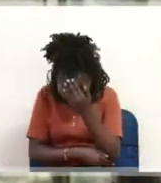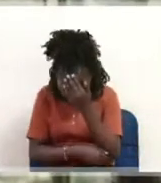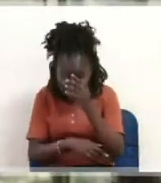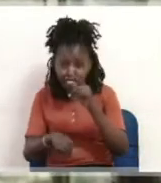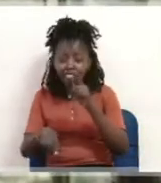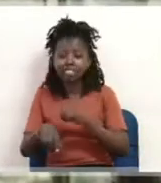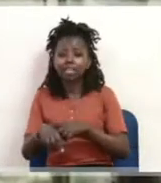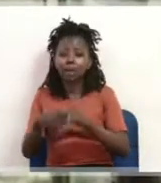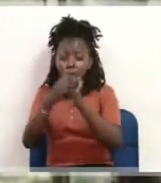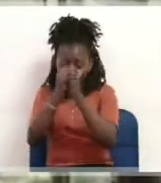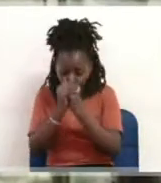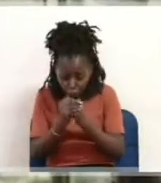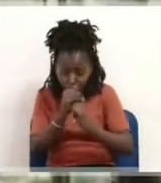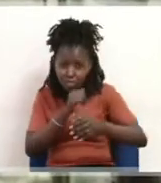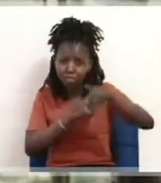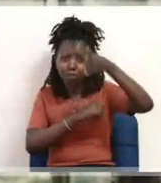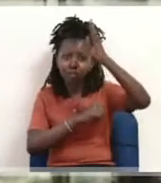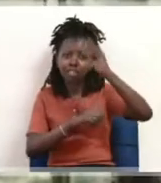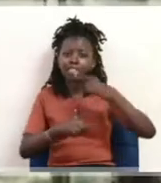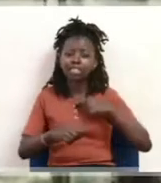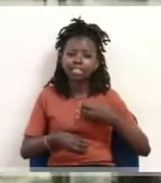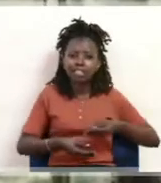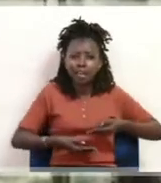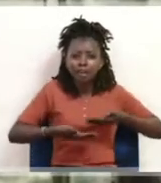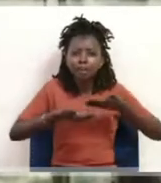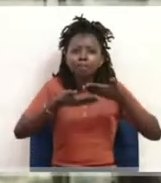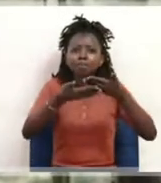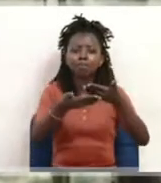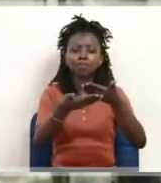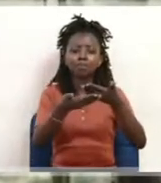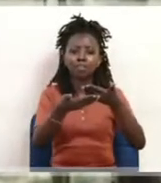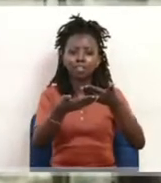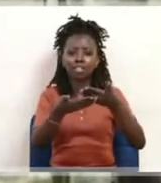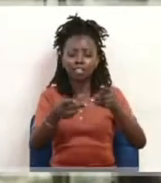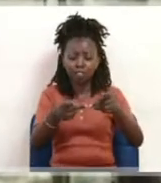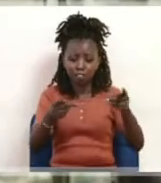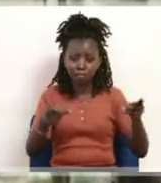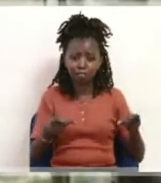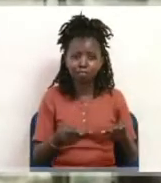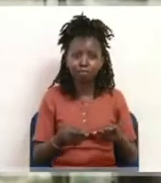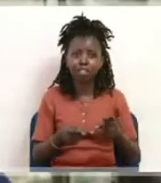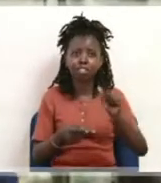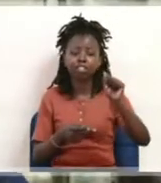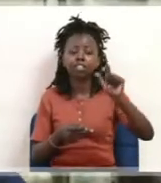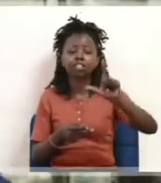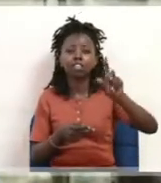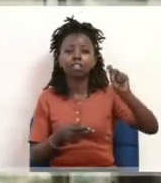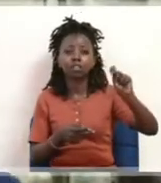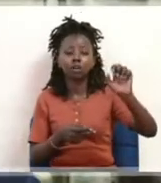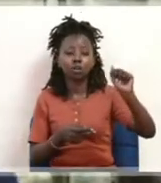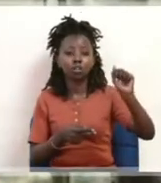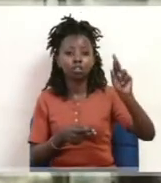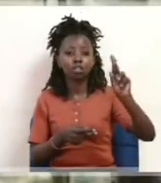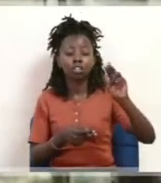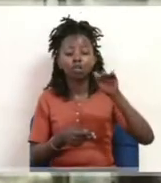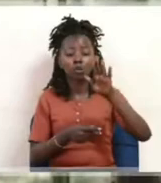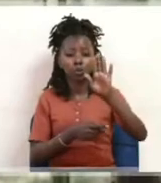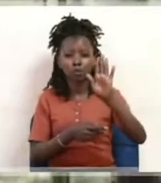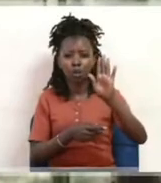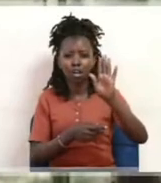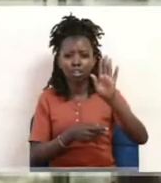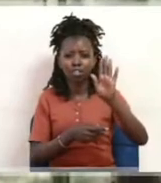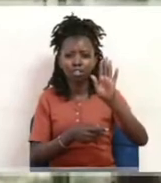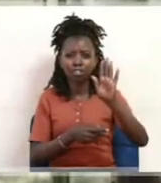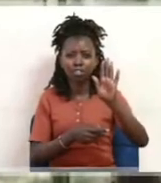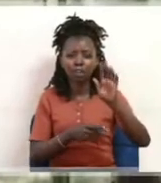dedication of the temple. As you dedicate your altar today, humility. The most powerful man in the world bowed